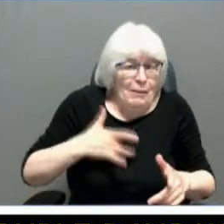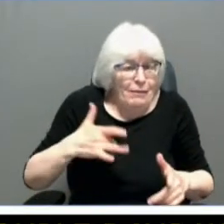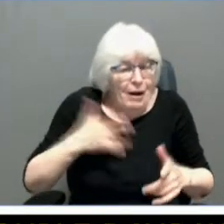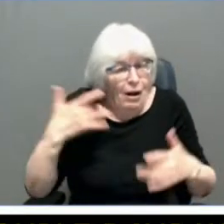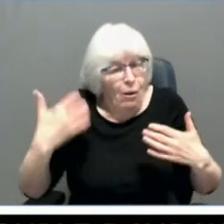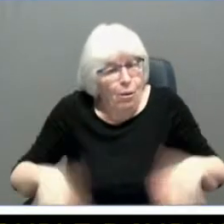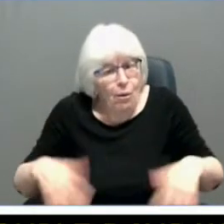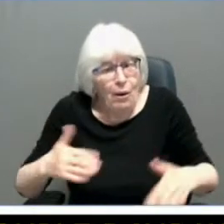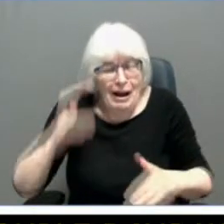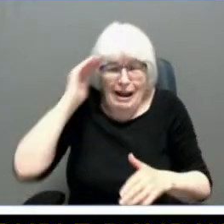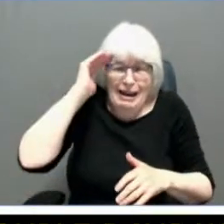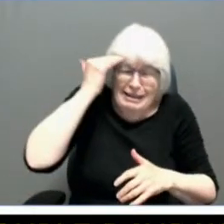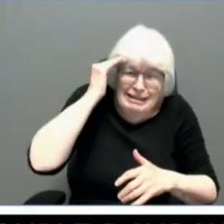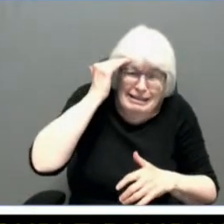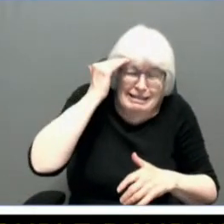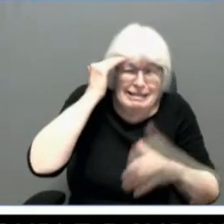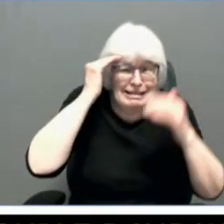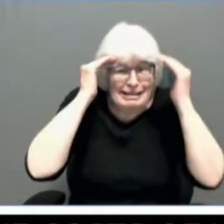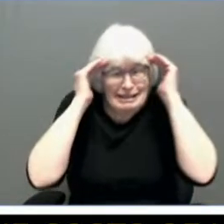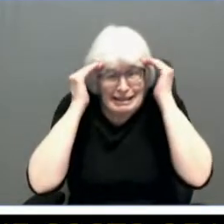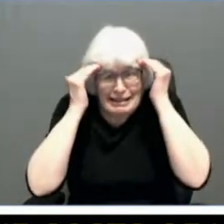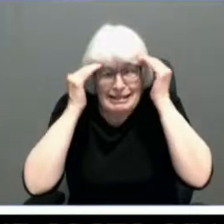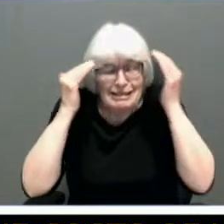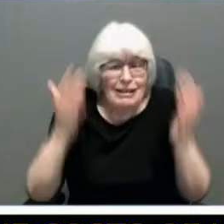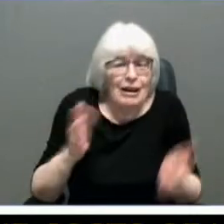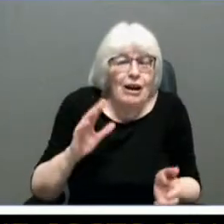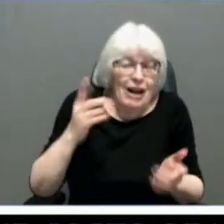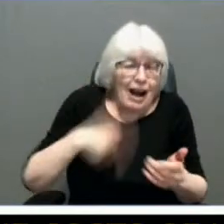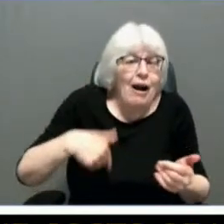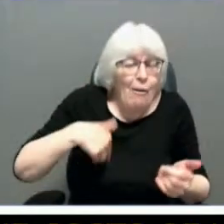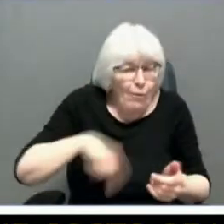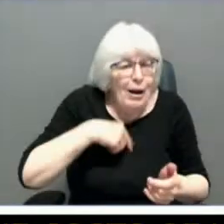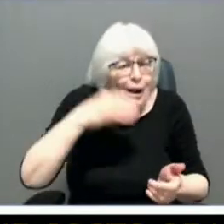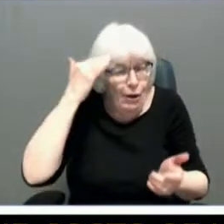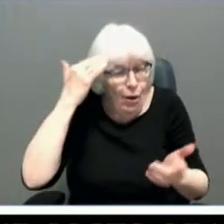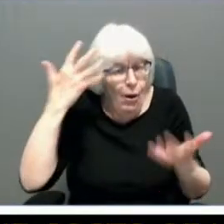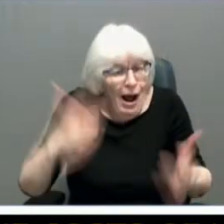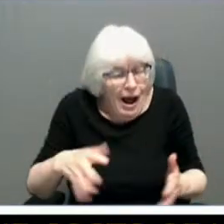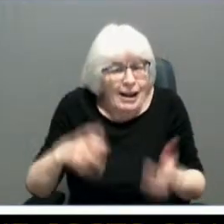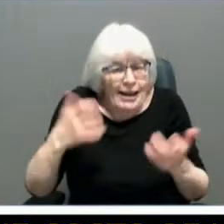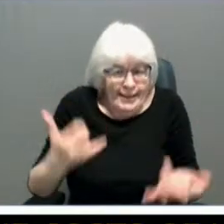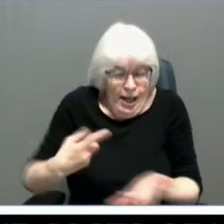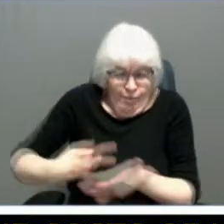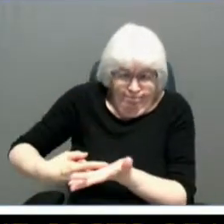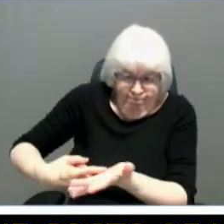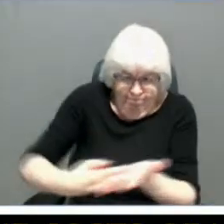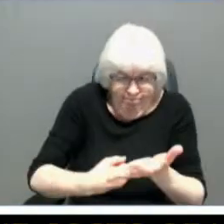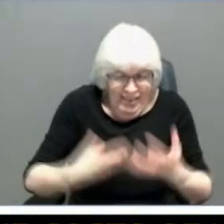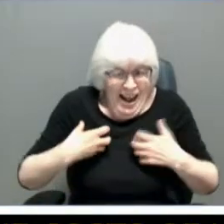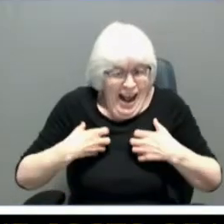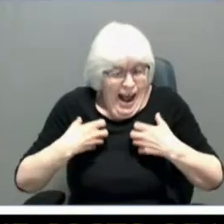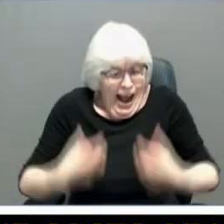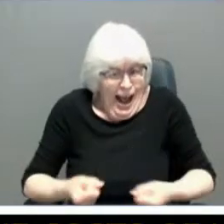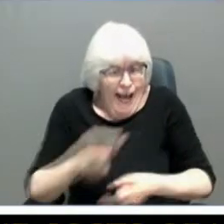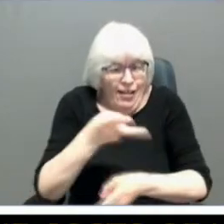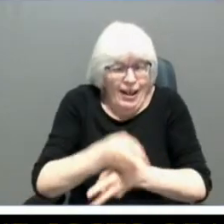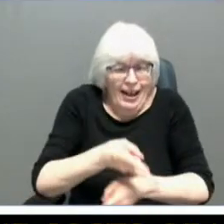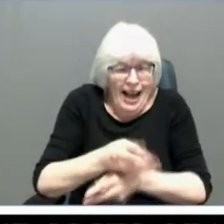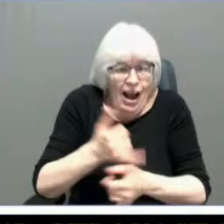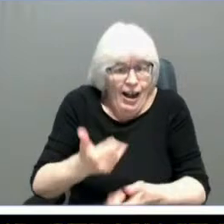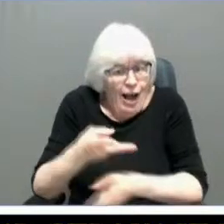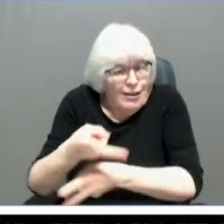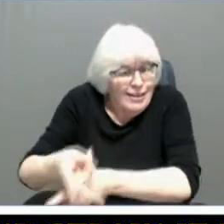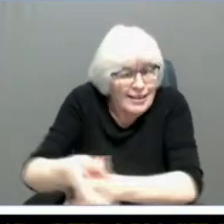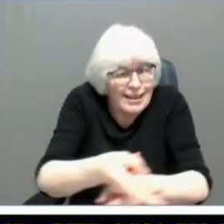that. Lots of talk about healthcare, how we can support each of our regions, support each of